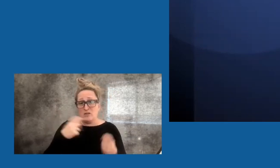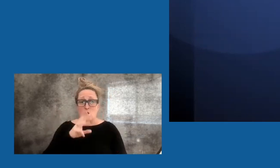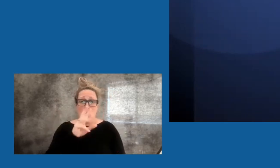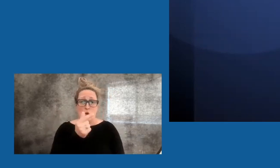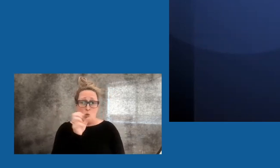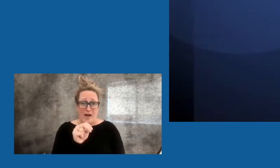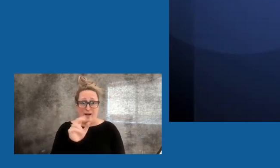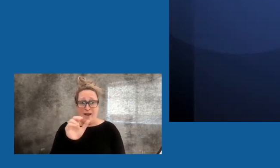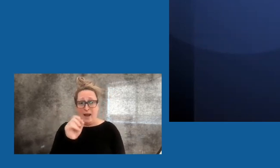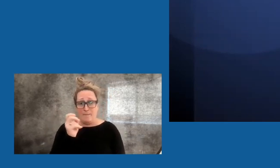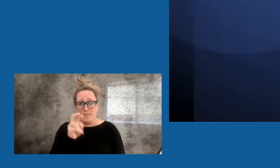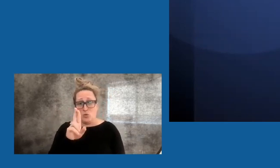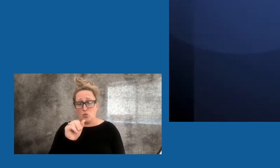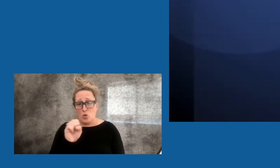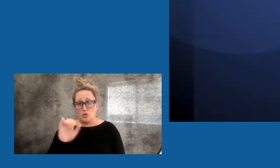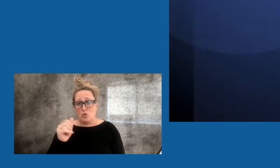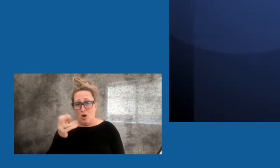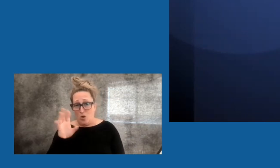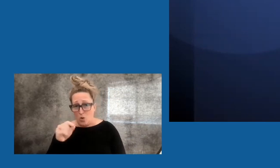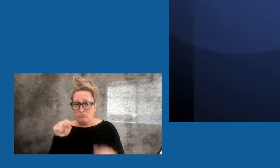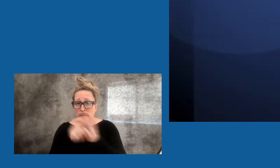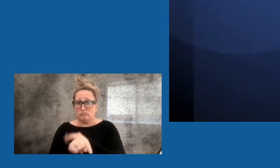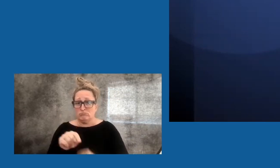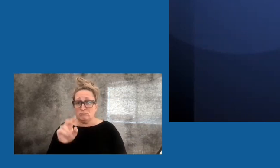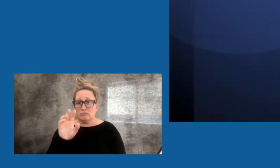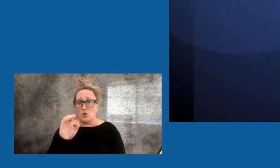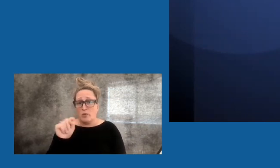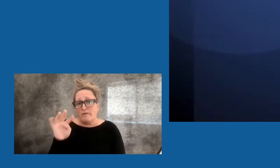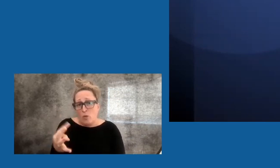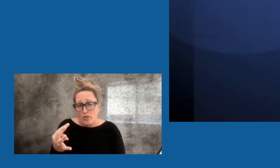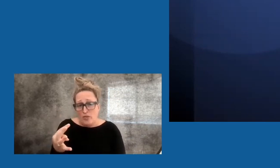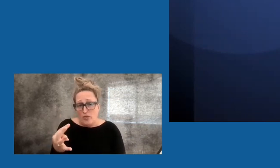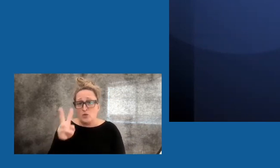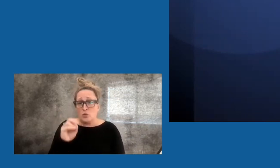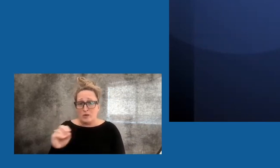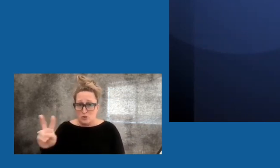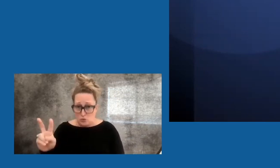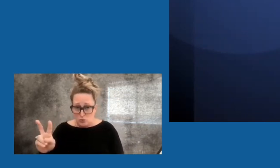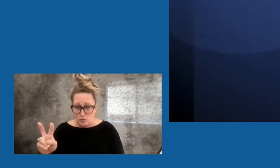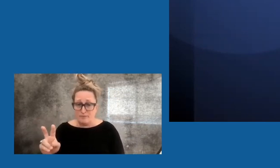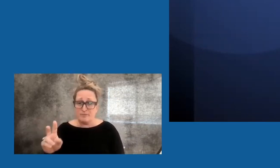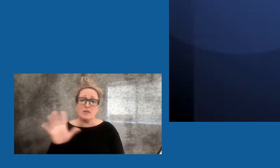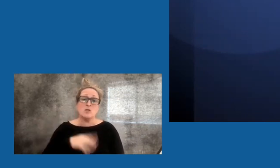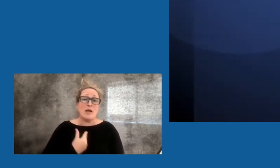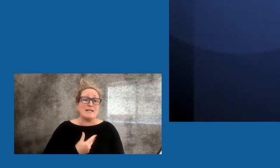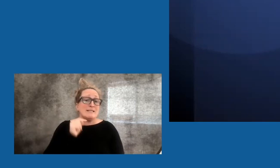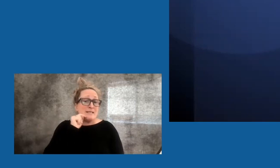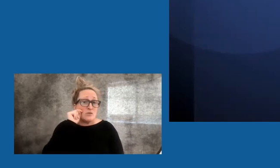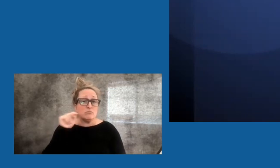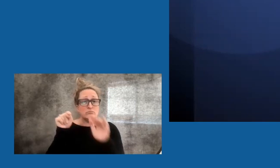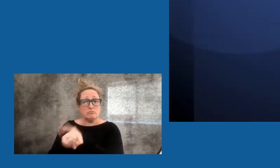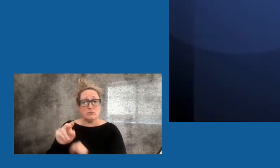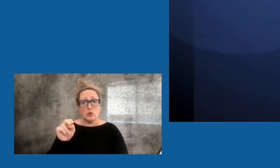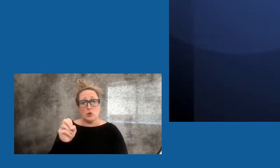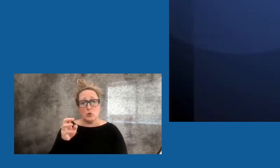Gwen Amber Rose Araujo's murder, October 4th in 2002. She was a trans teenager who was murdered in